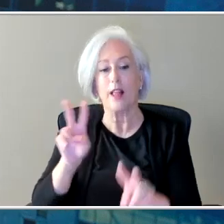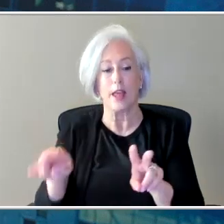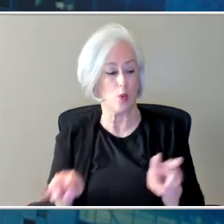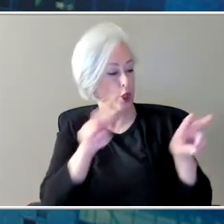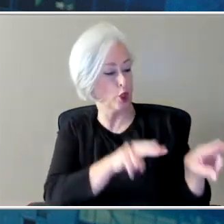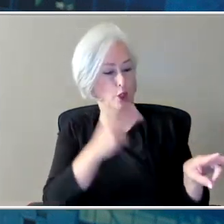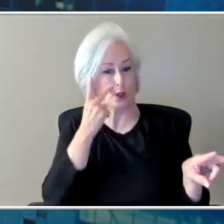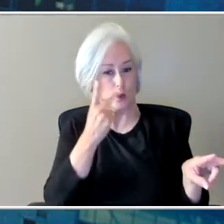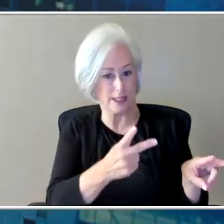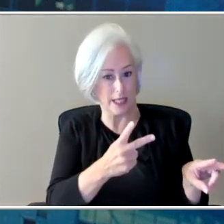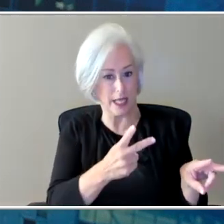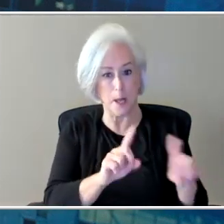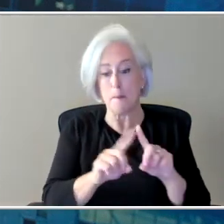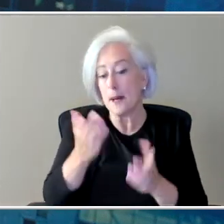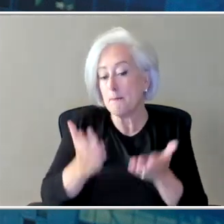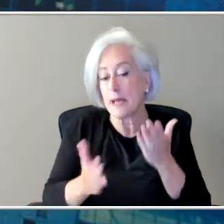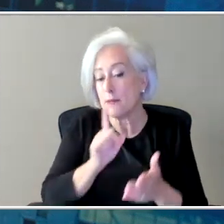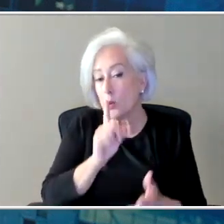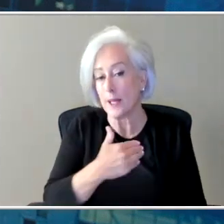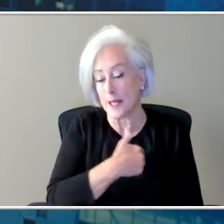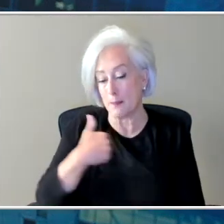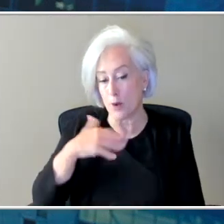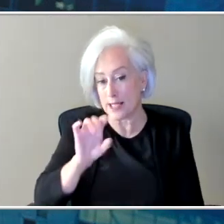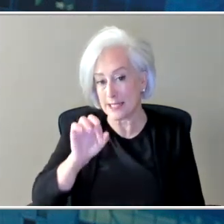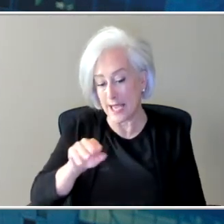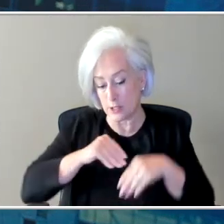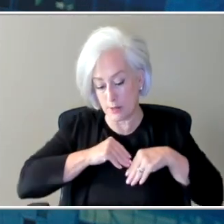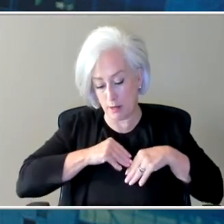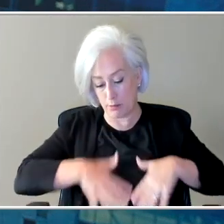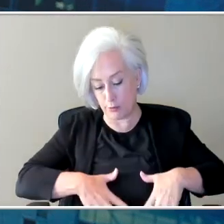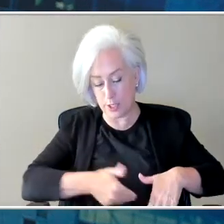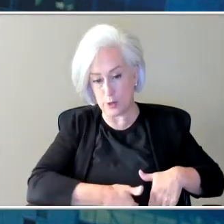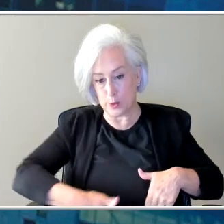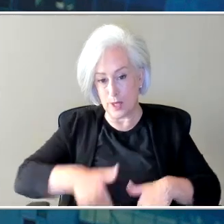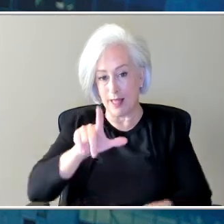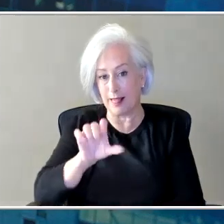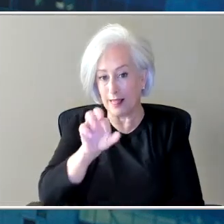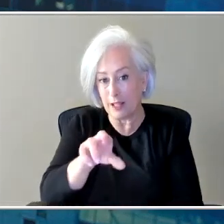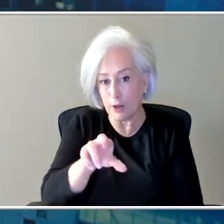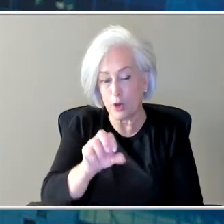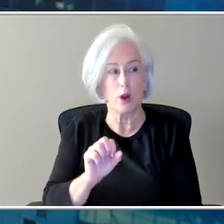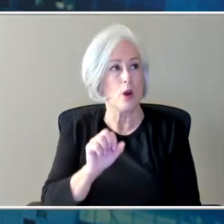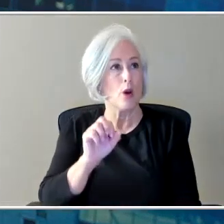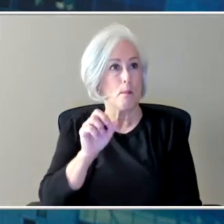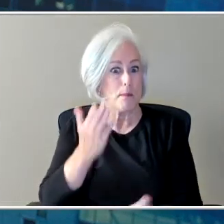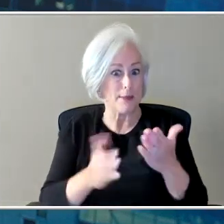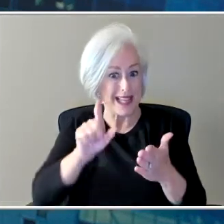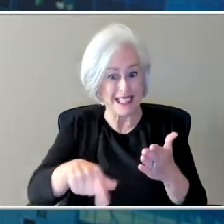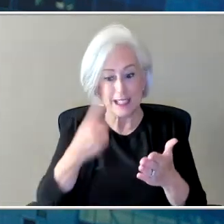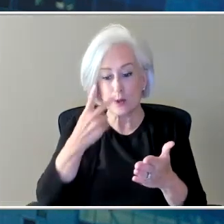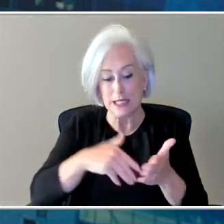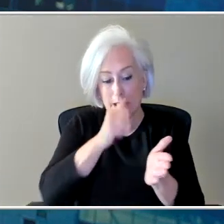spread to the liver, or maybe it was lung cancer that spread to the liver, or maybe the surgeon isn't the next step for them. Maybe they need a different type of